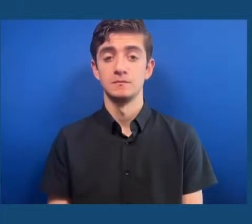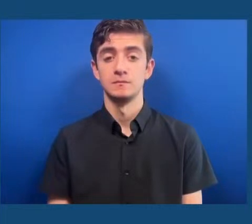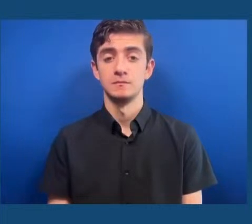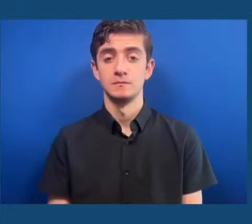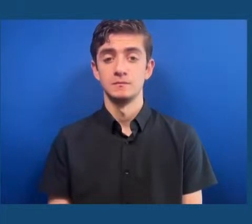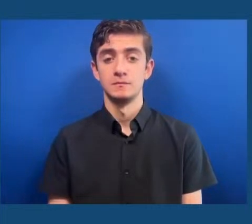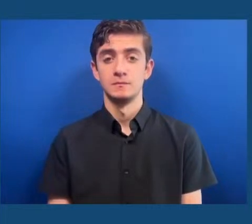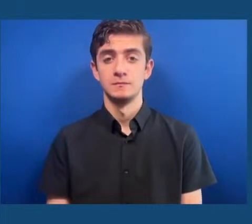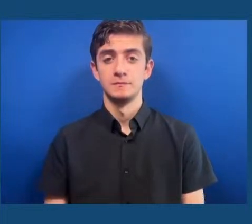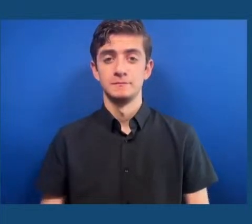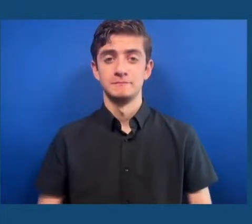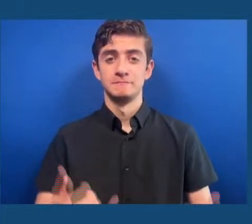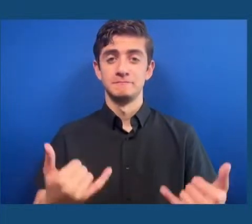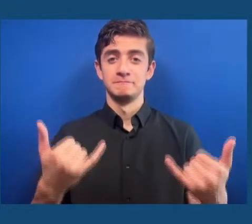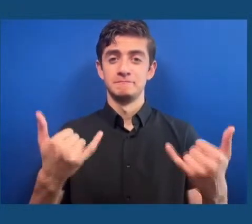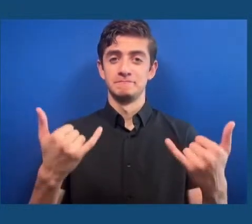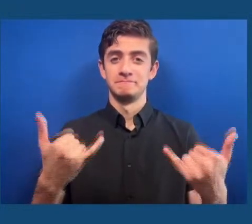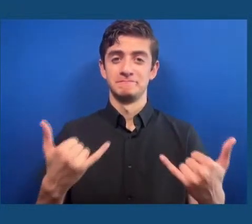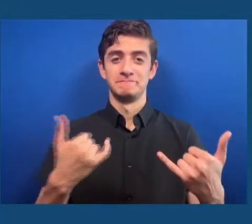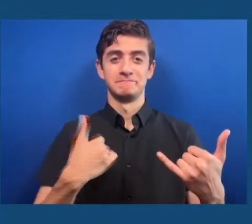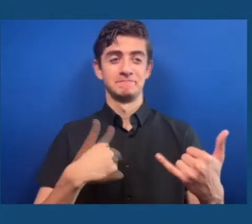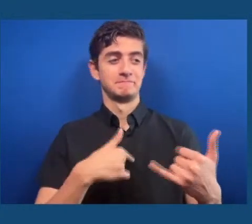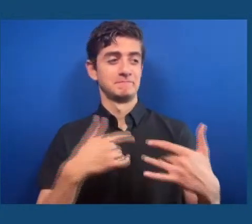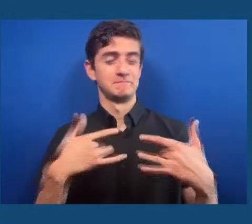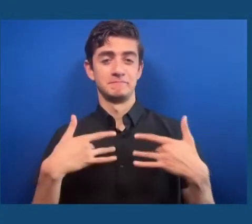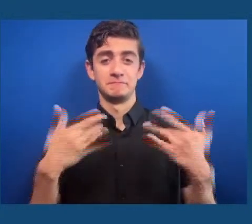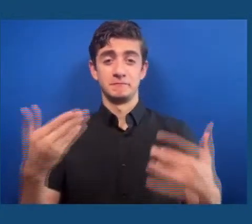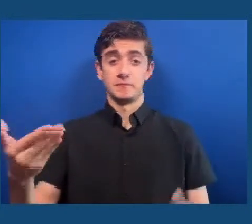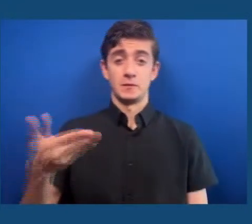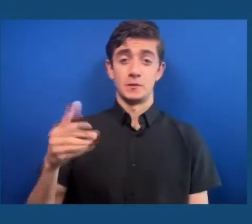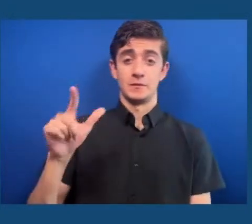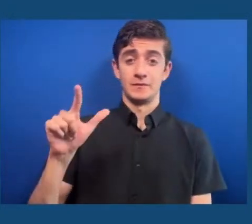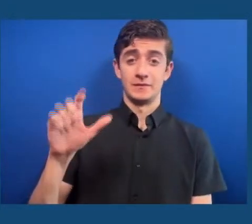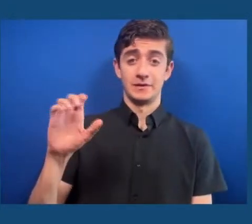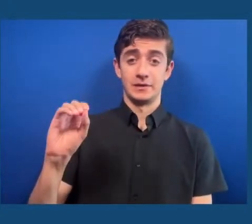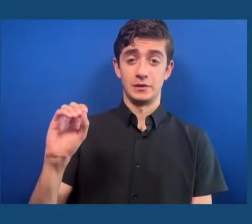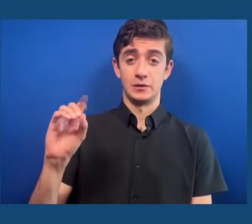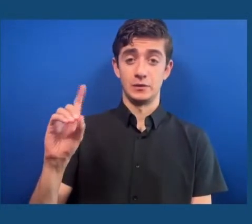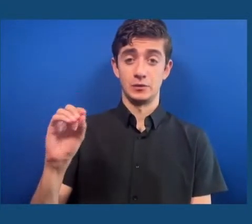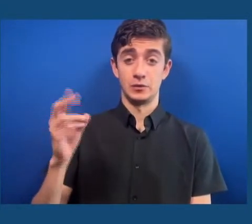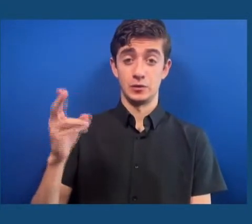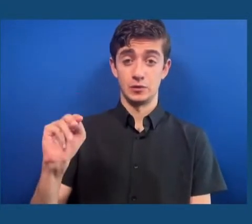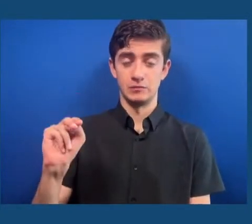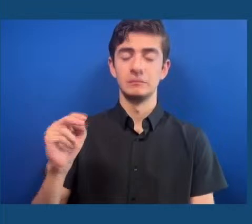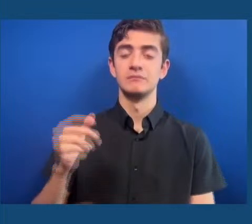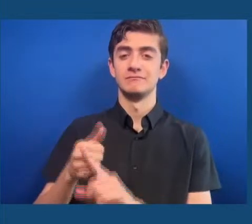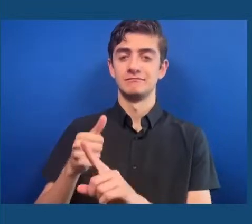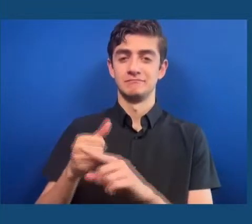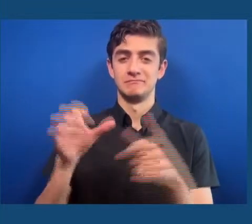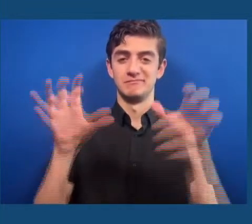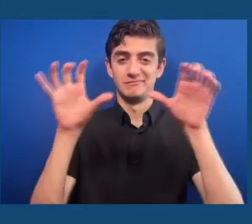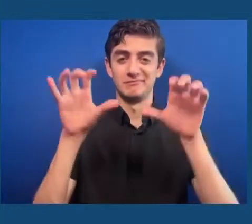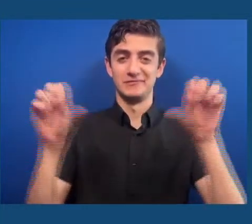And now we would like to welcome Leo Daunt, President of the Montauk Chamber of Commerce,